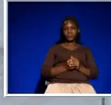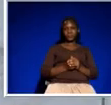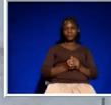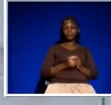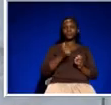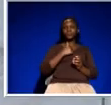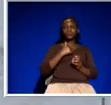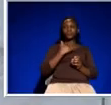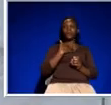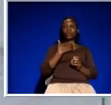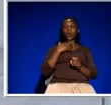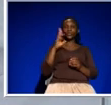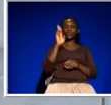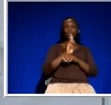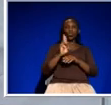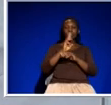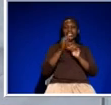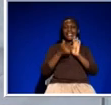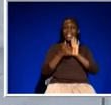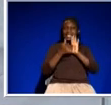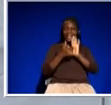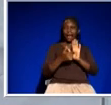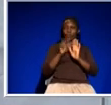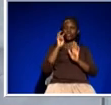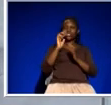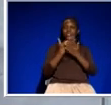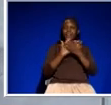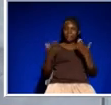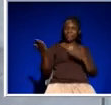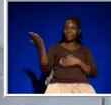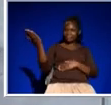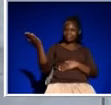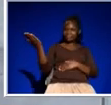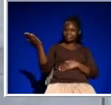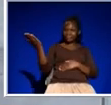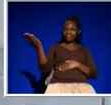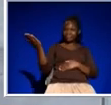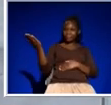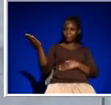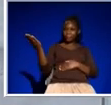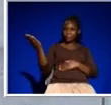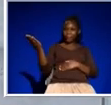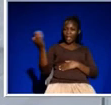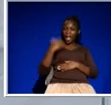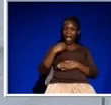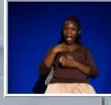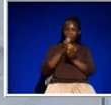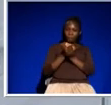I want to use an illustration here. I have a bottle with some